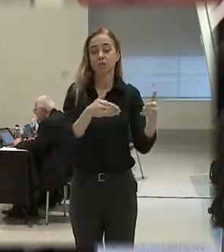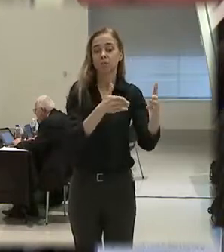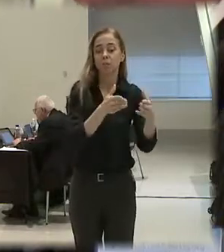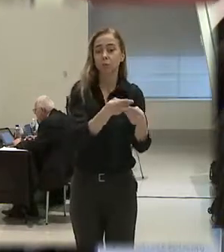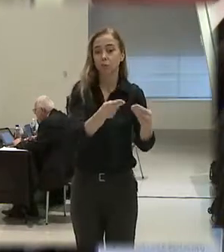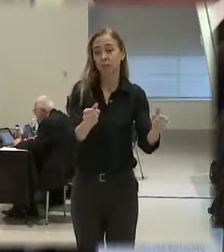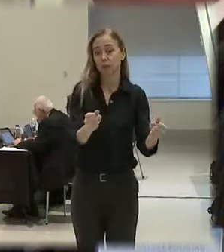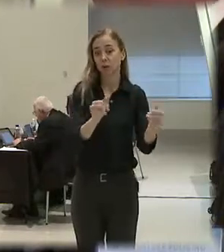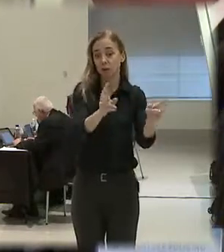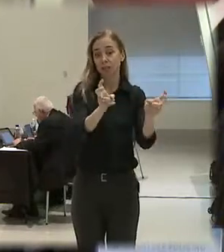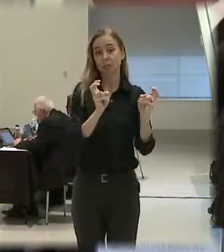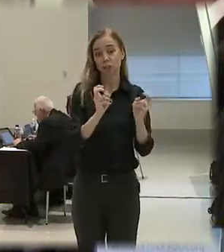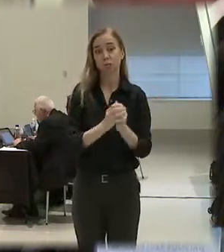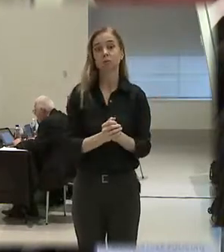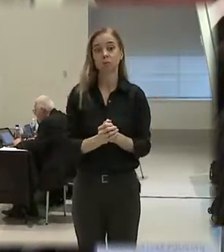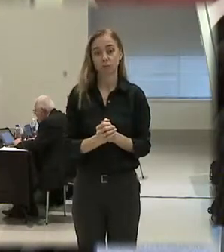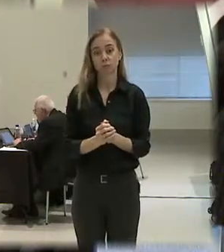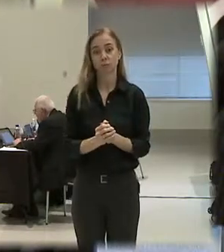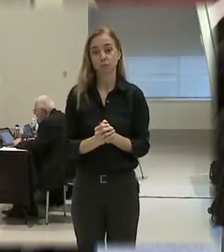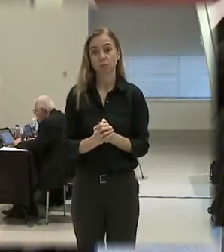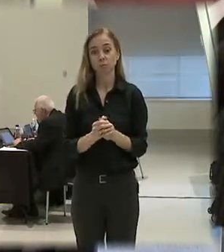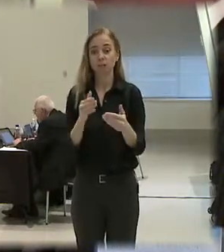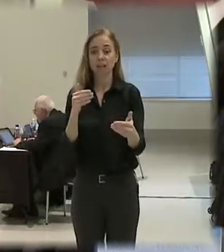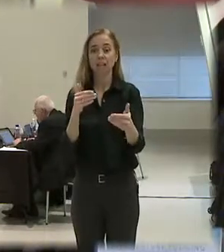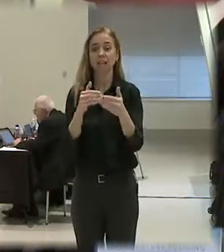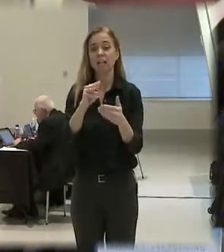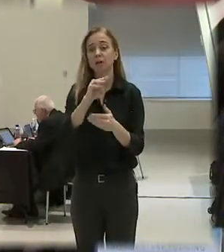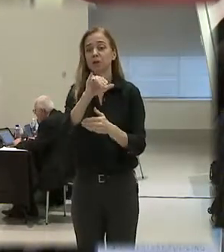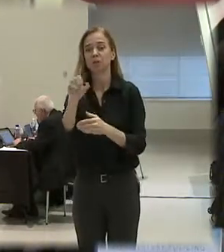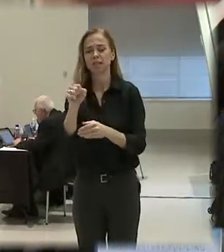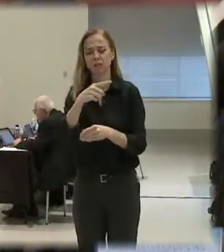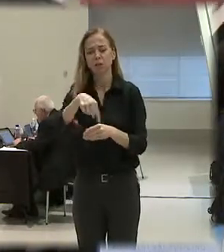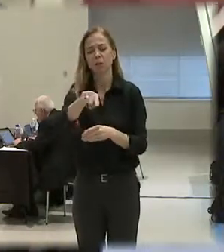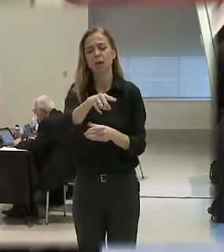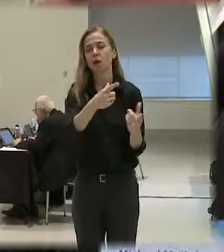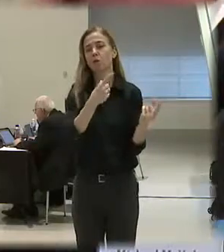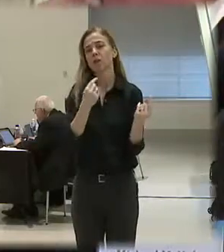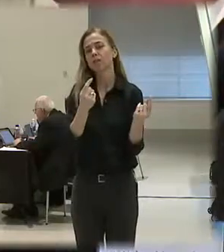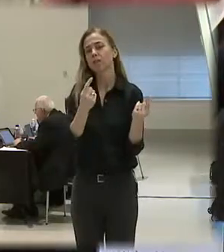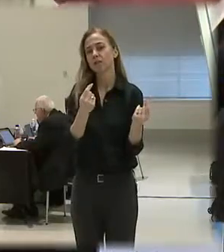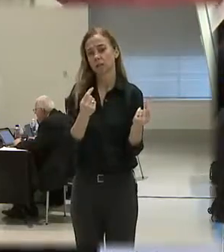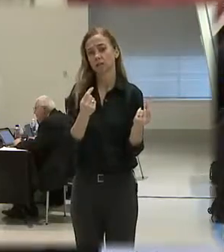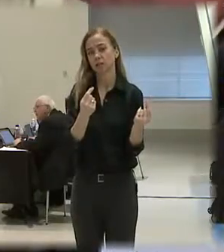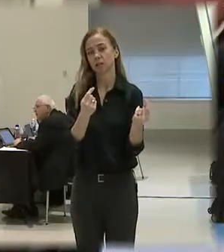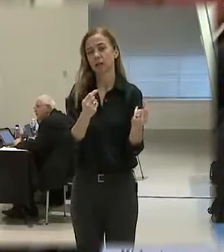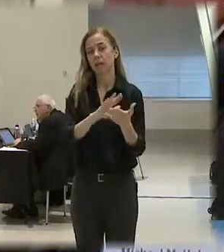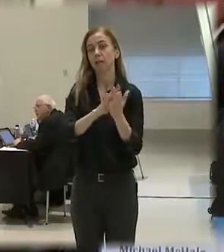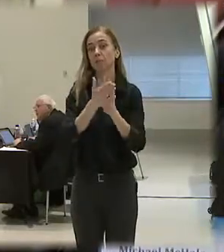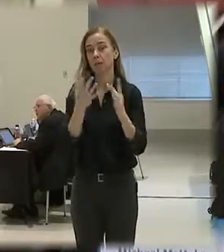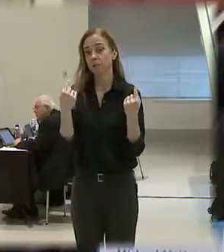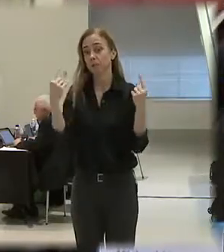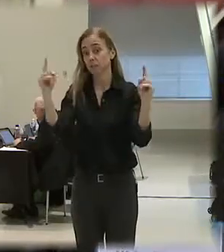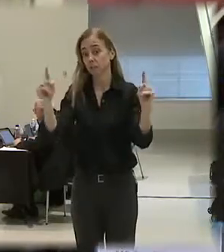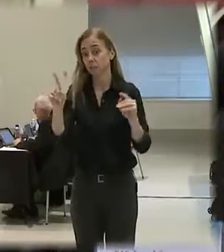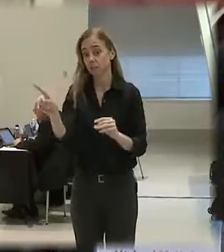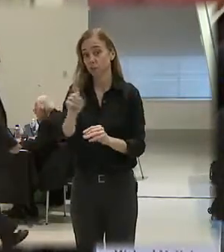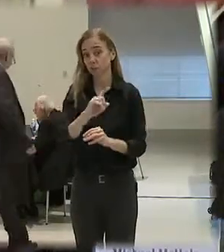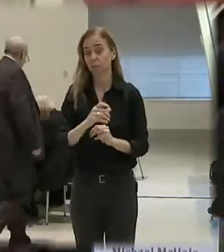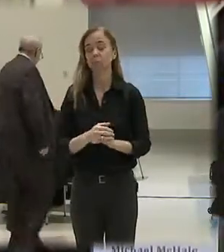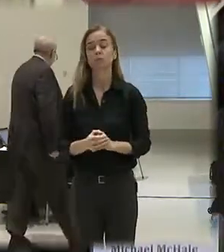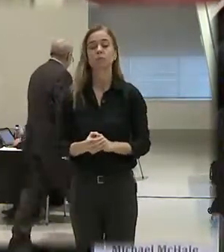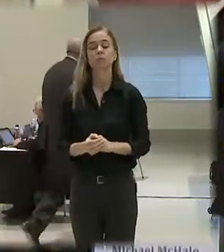guess in firefighter talk, it's the near miss. What have they done in a situation that has been successful?